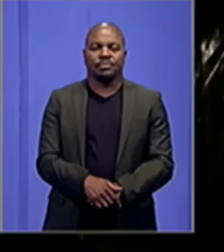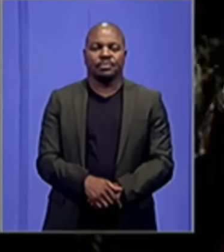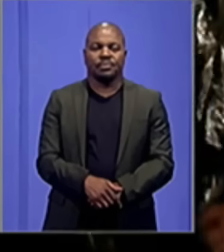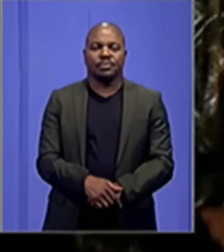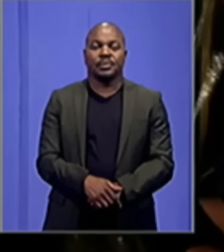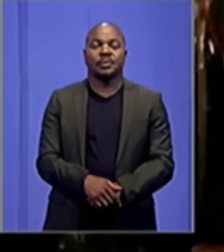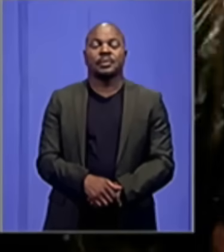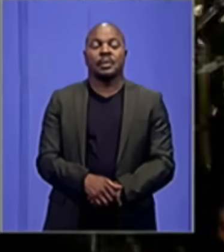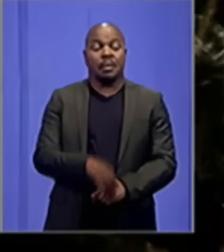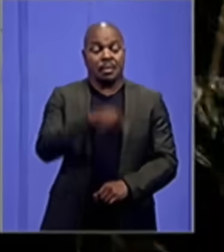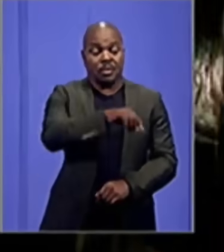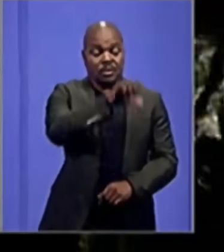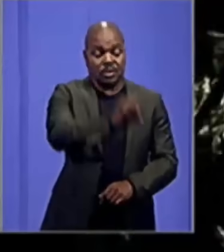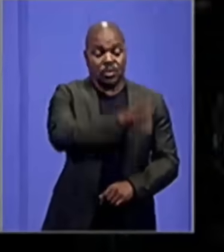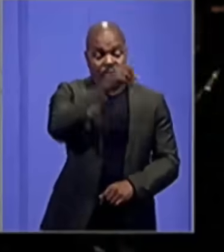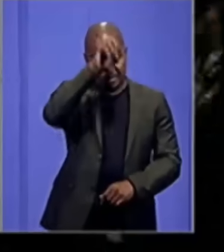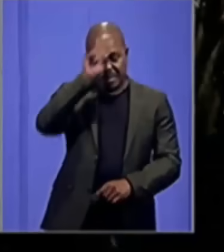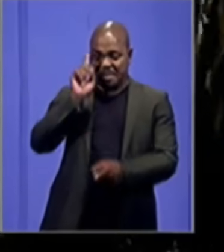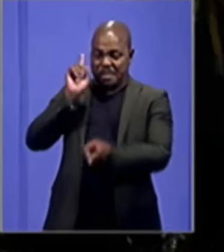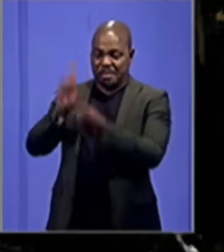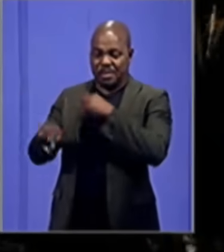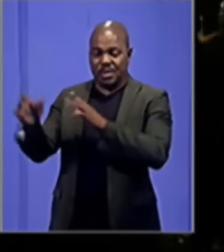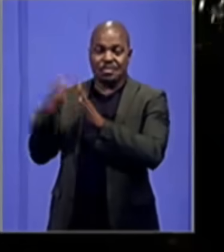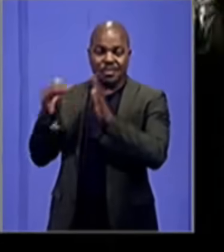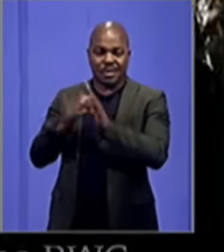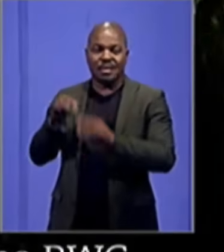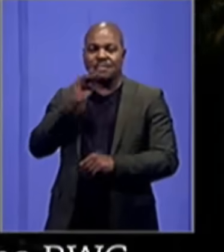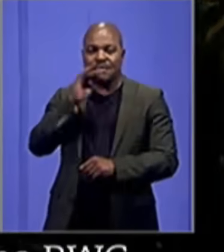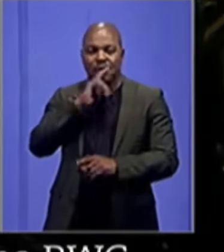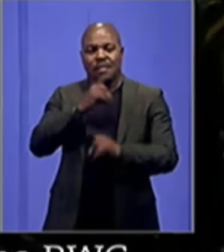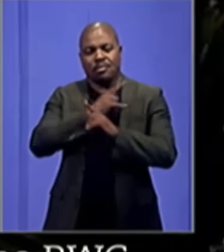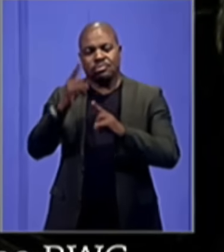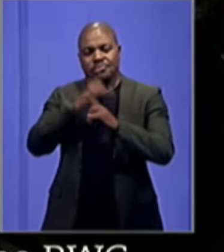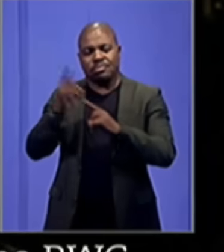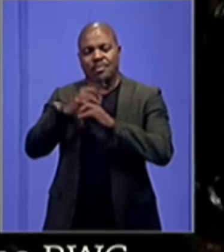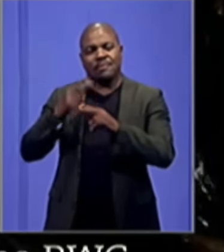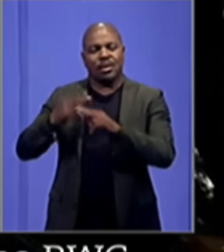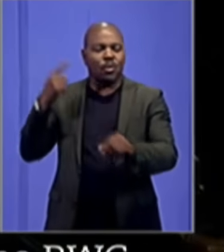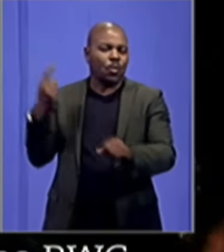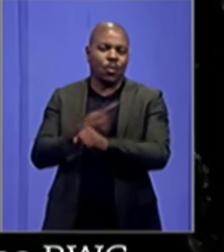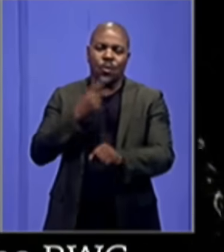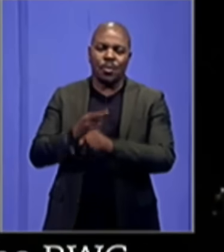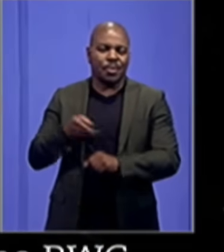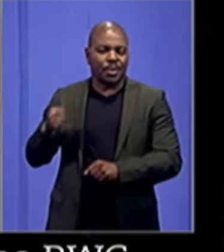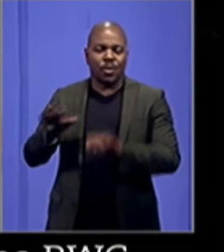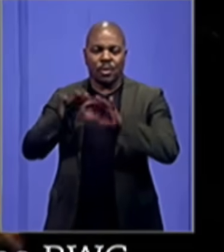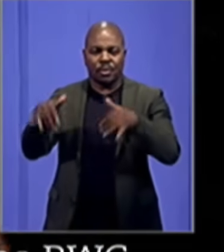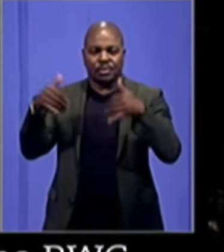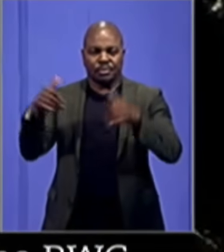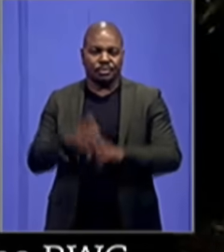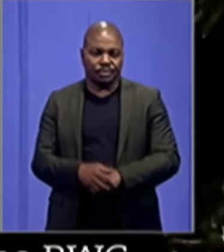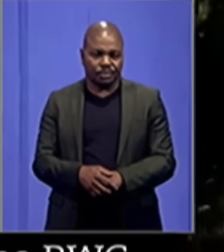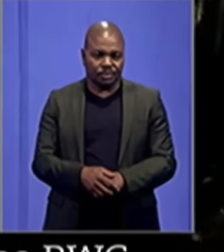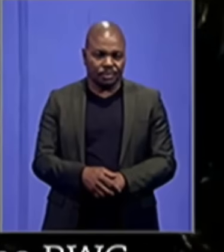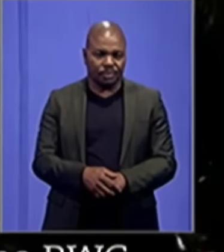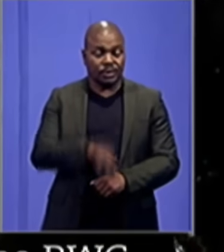kamora hlula All Blacks di poke di sireleditse rekoto ya tsona ya ho hapa dipapadi tsa magaola ganga mohope wa lefatshe ma